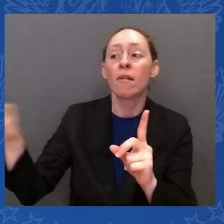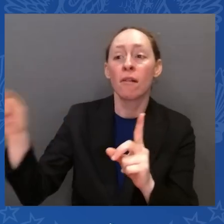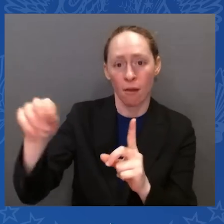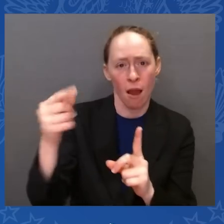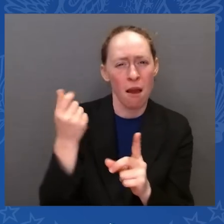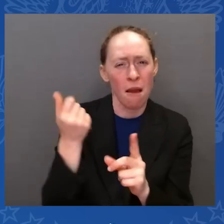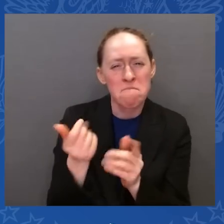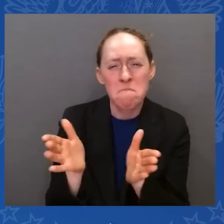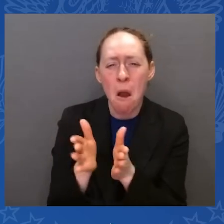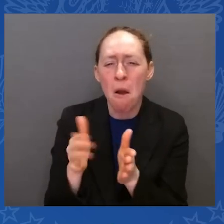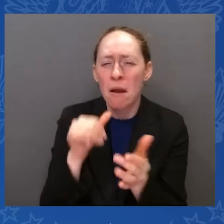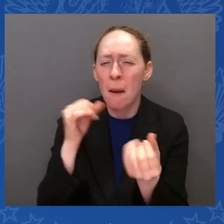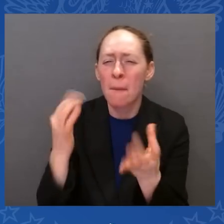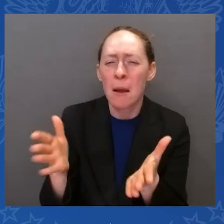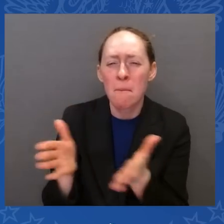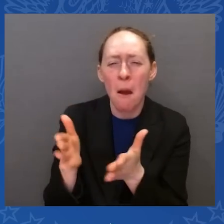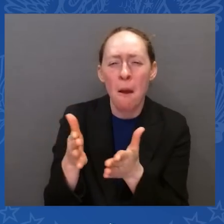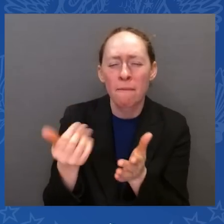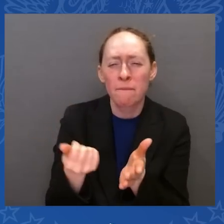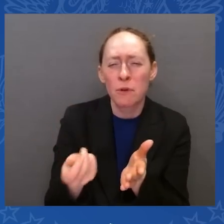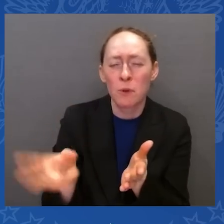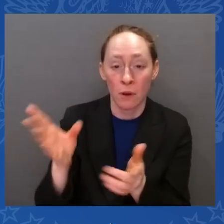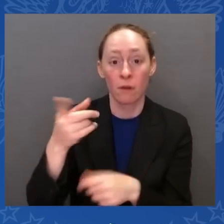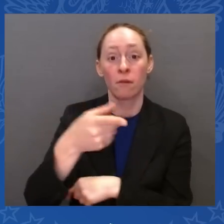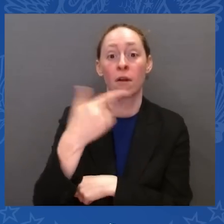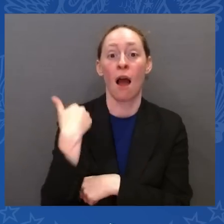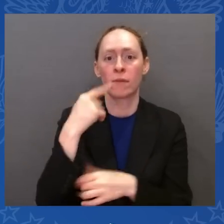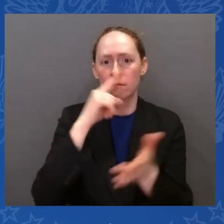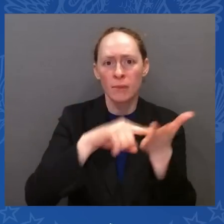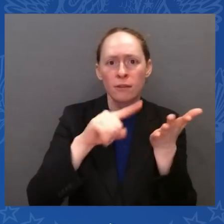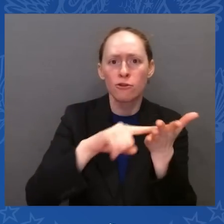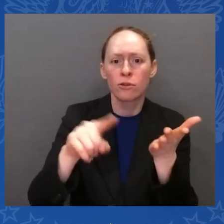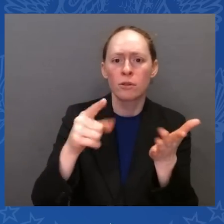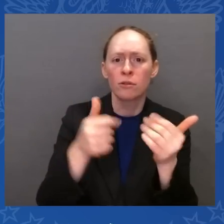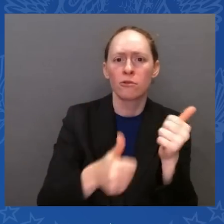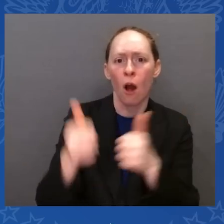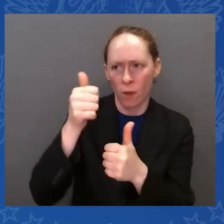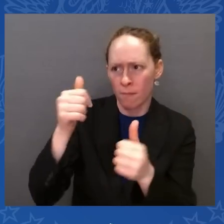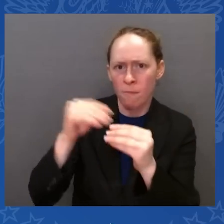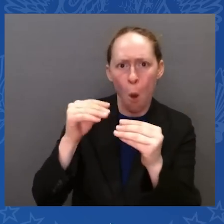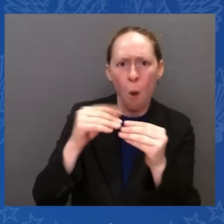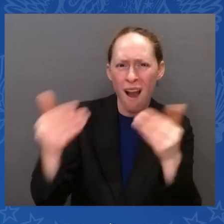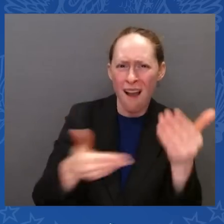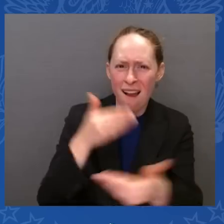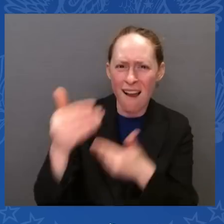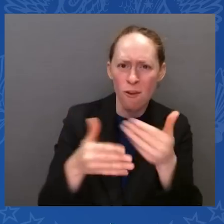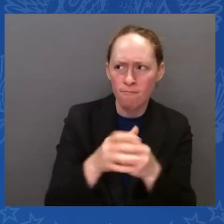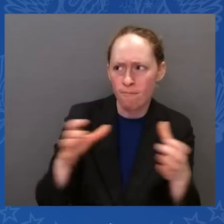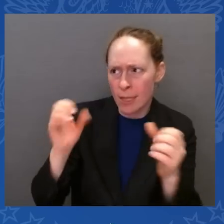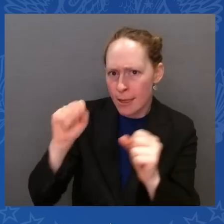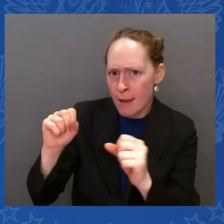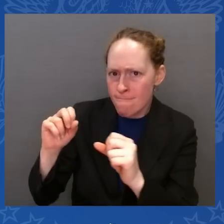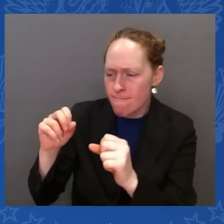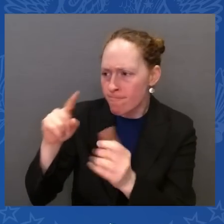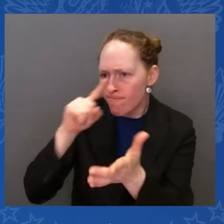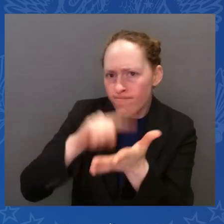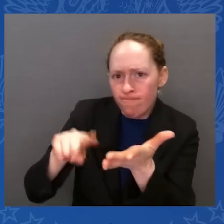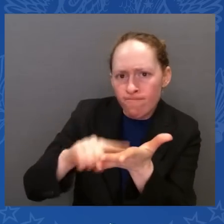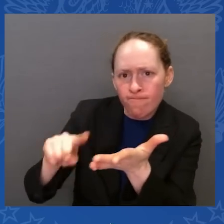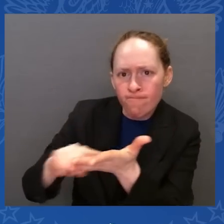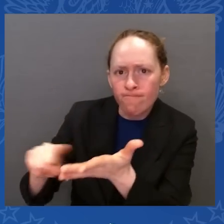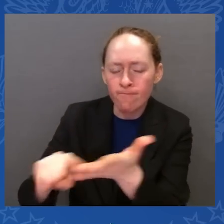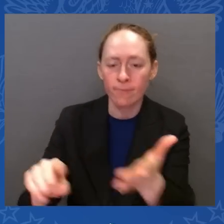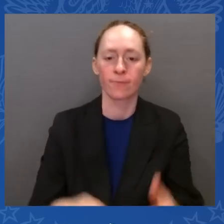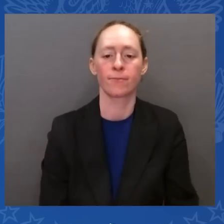last administration for cutting inspector generals as to how the money was being spent. And the inspector generals are watchdogs for